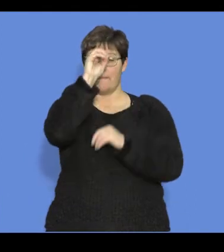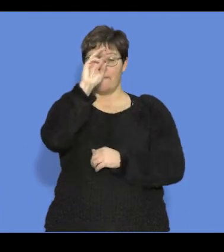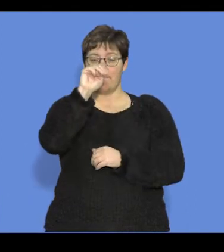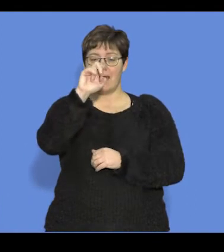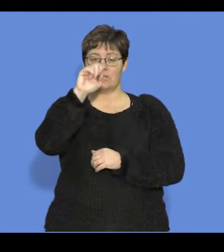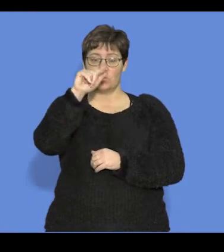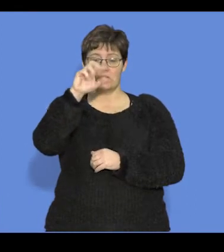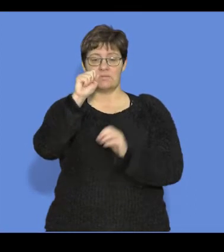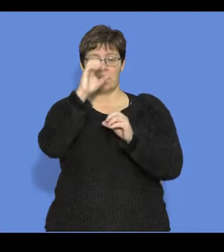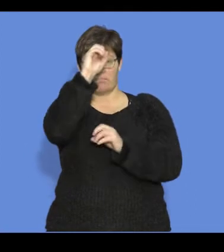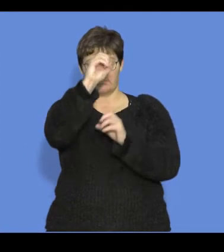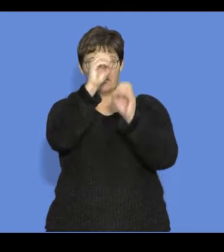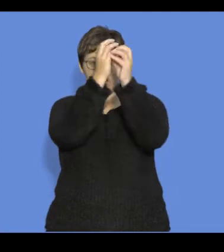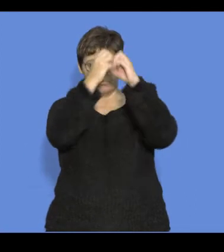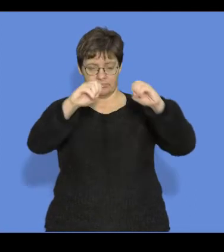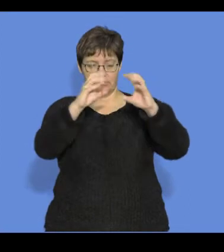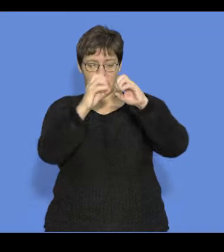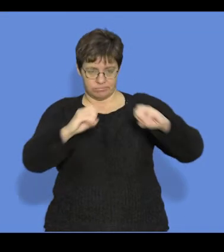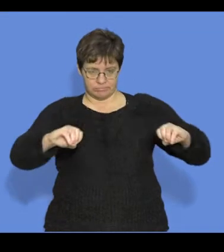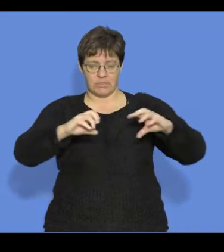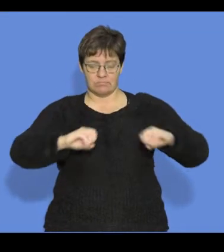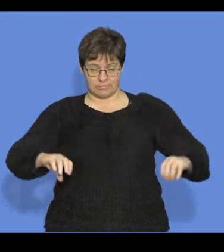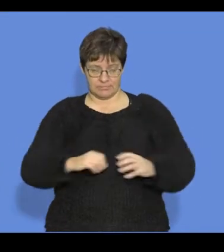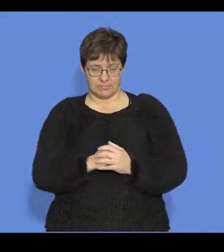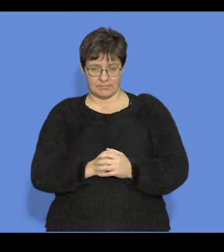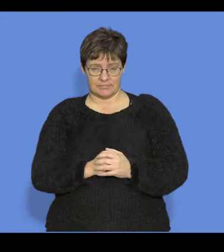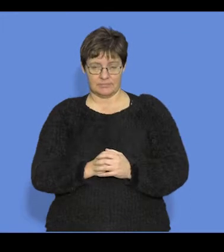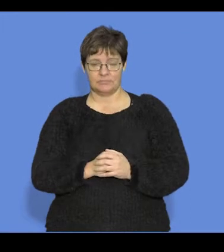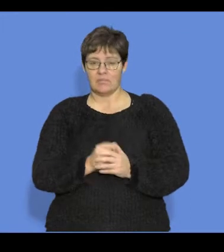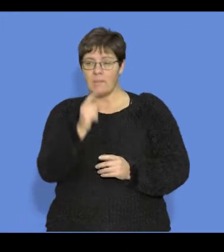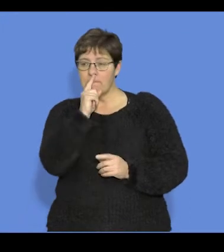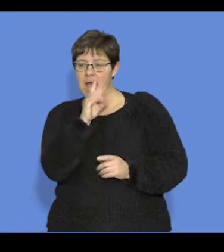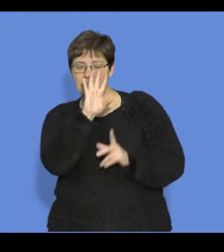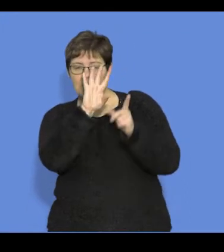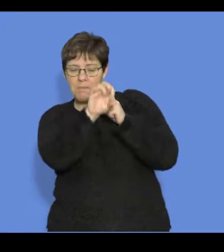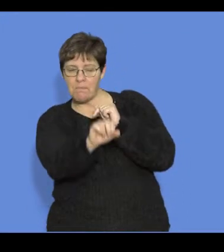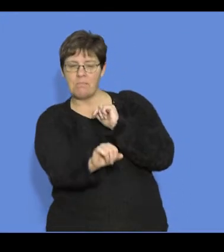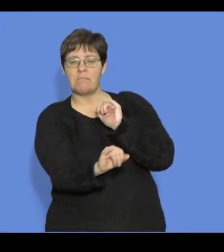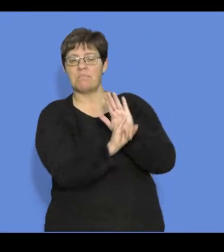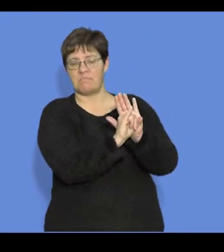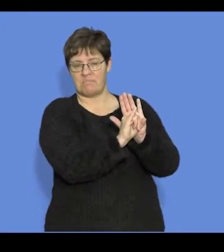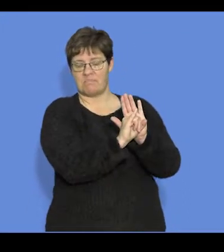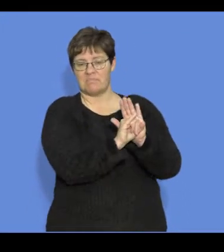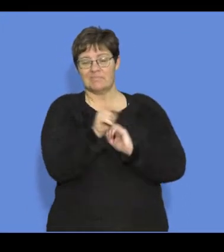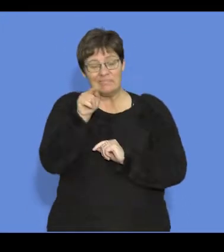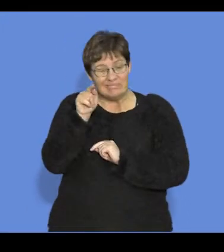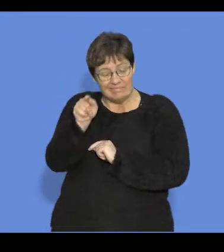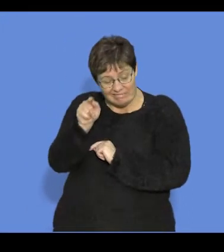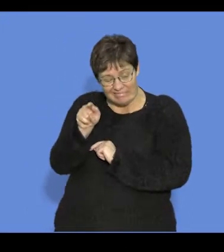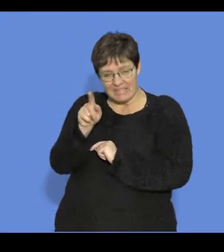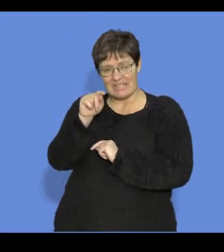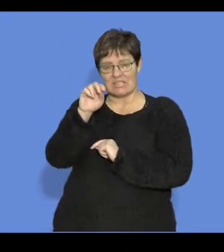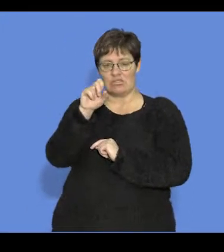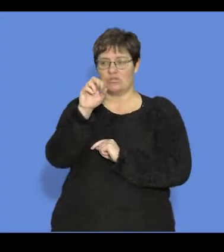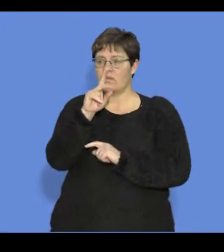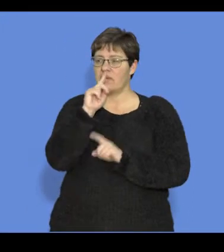new cells. Now, you need to be able to recognize this type of tissue. So if you're given